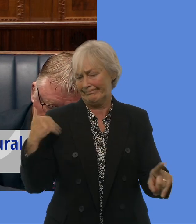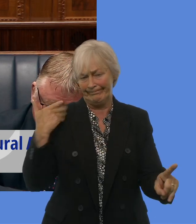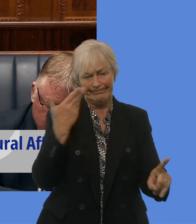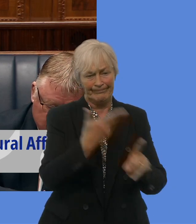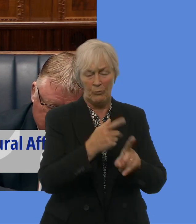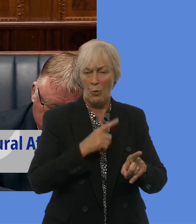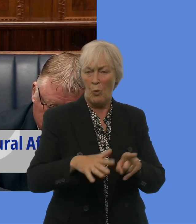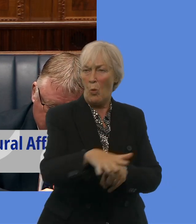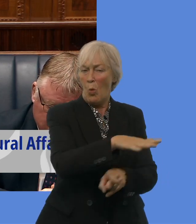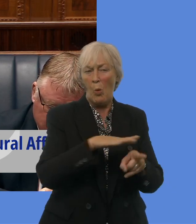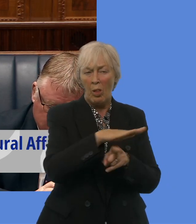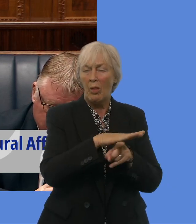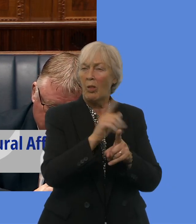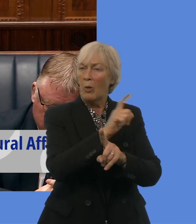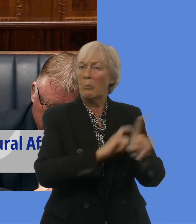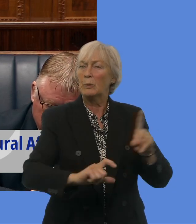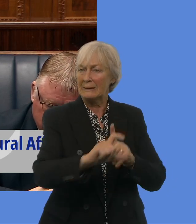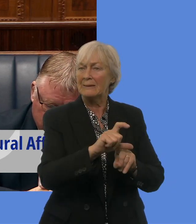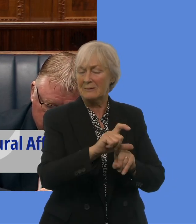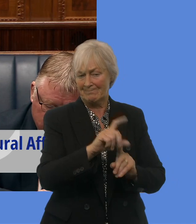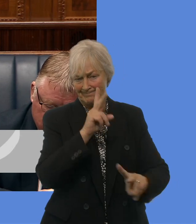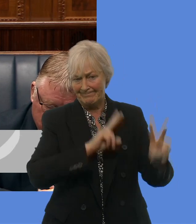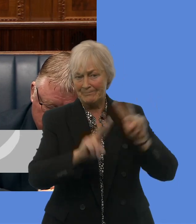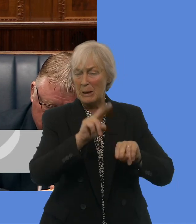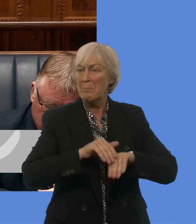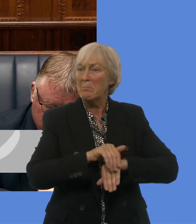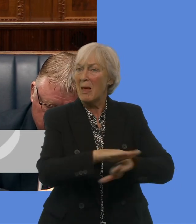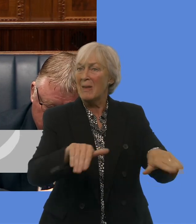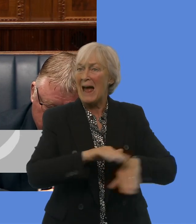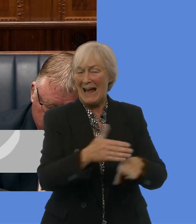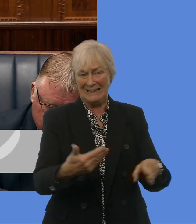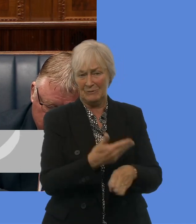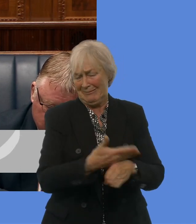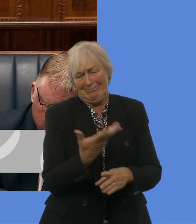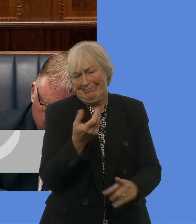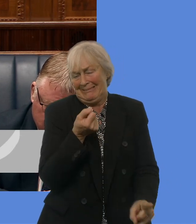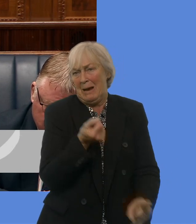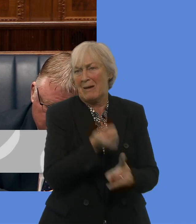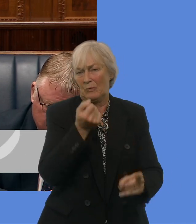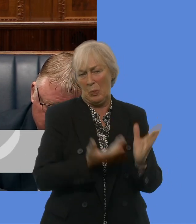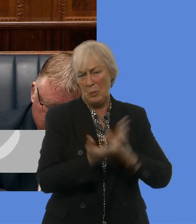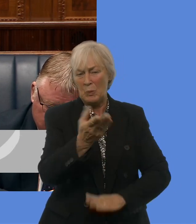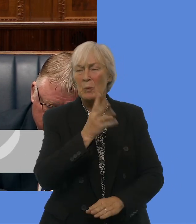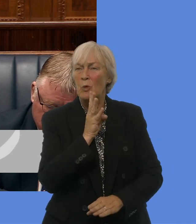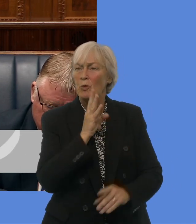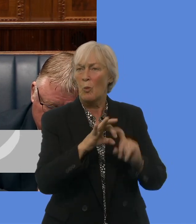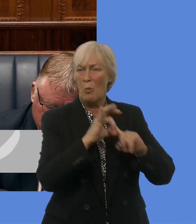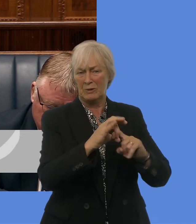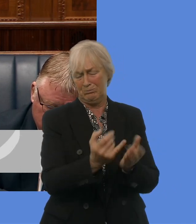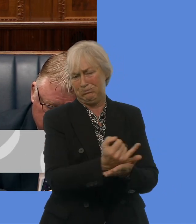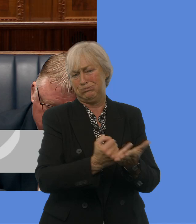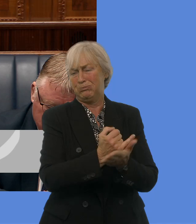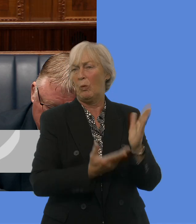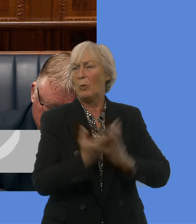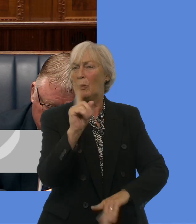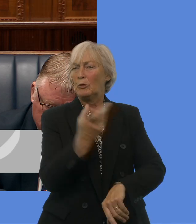local communities, and of course bathing activity there has been significantly impacted by poor water quality due to blue-green